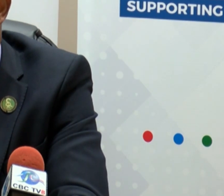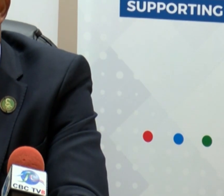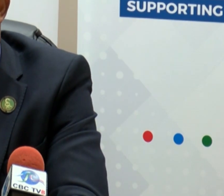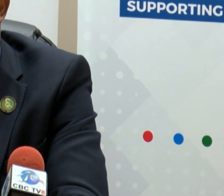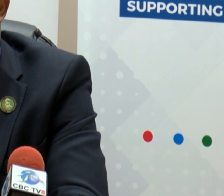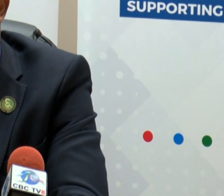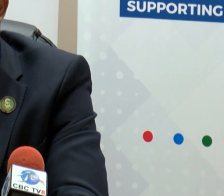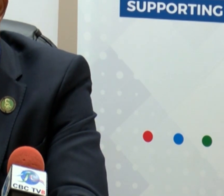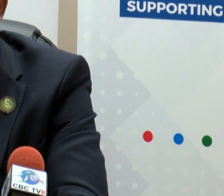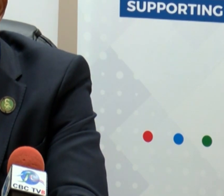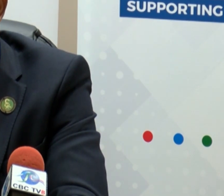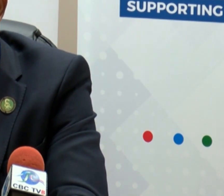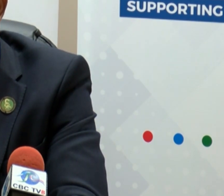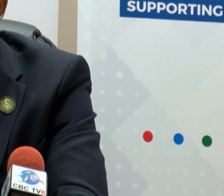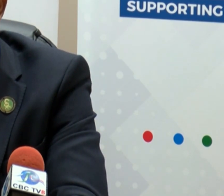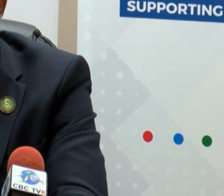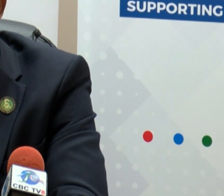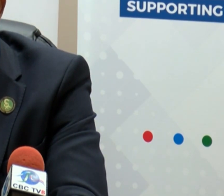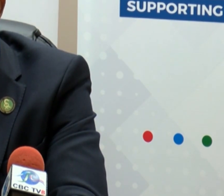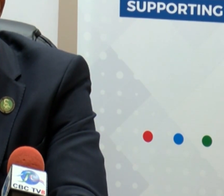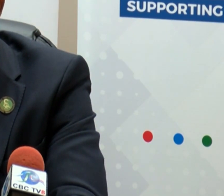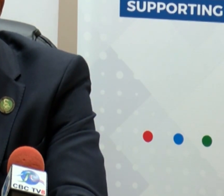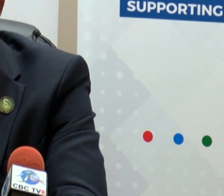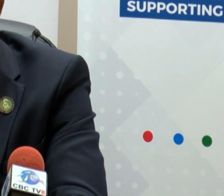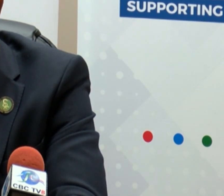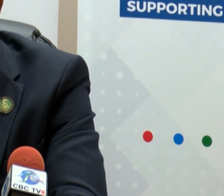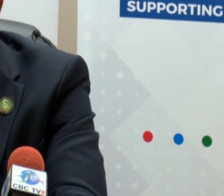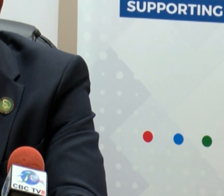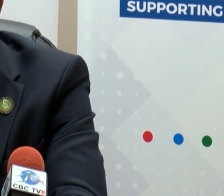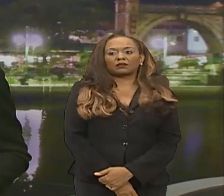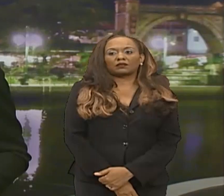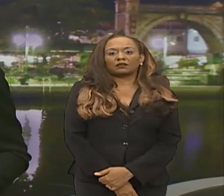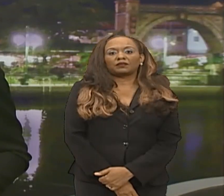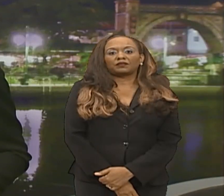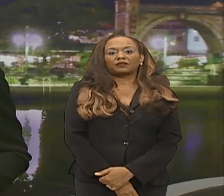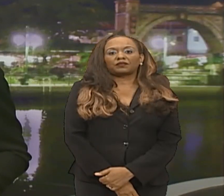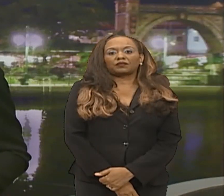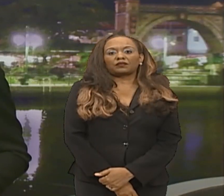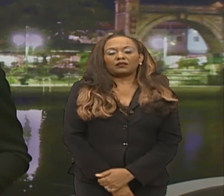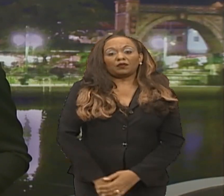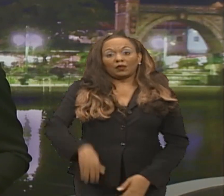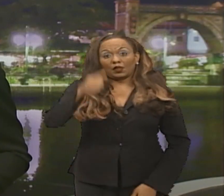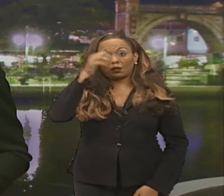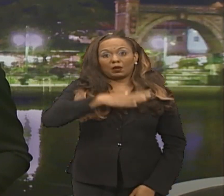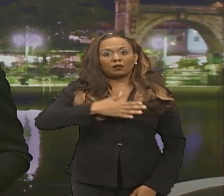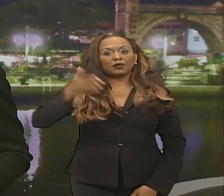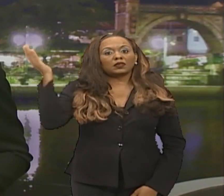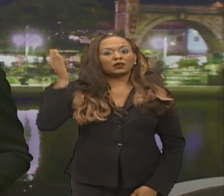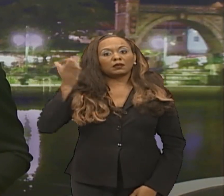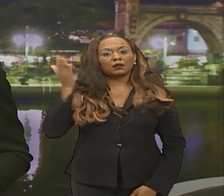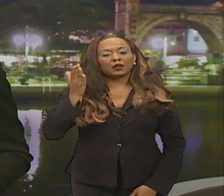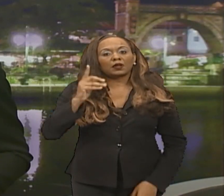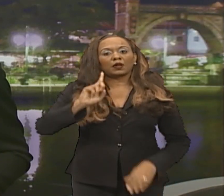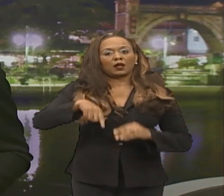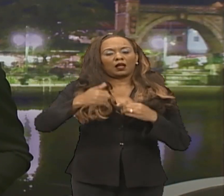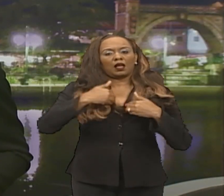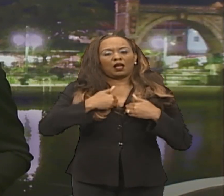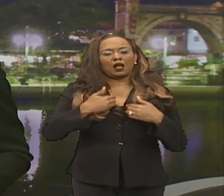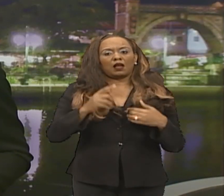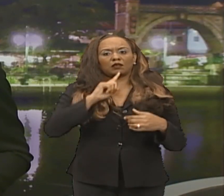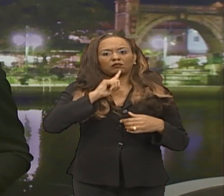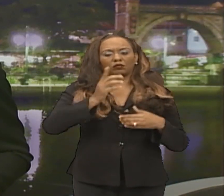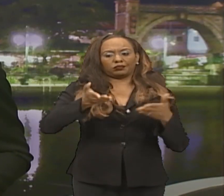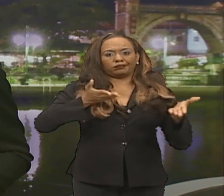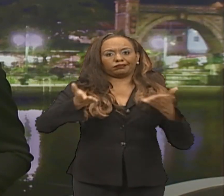be able to launch that product sometime in 2019. Now, Mr. Sumer was speaking during a press briefing at the